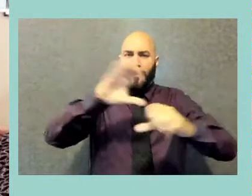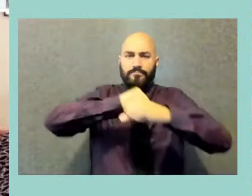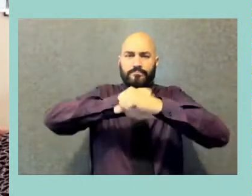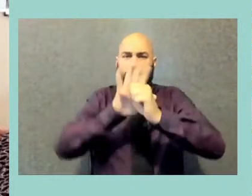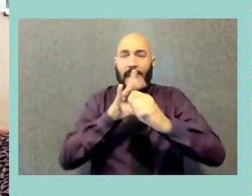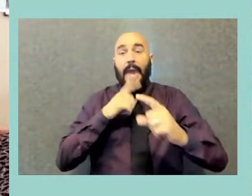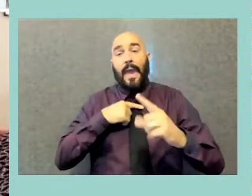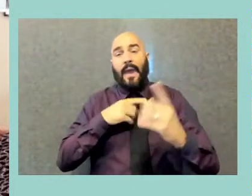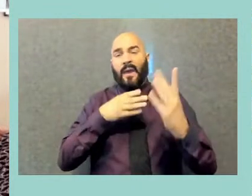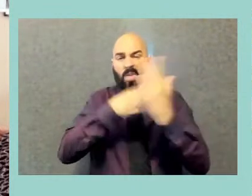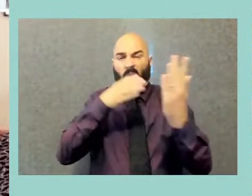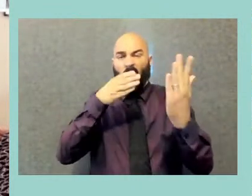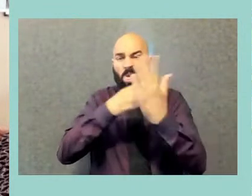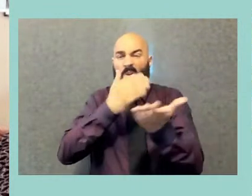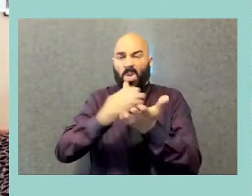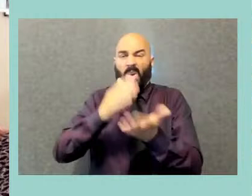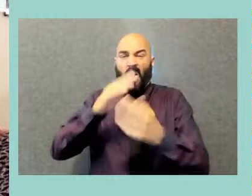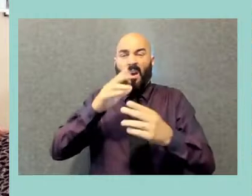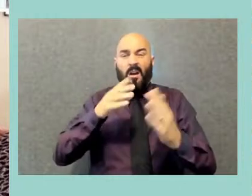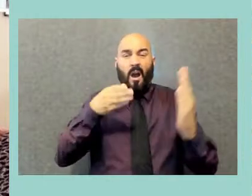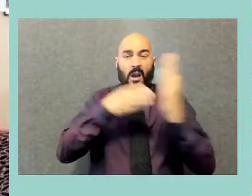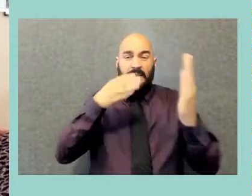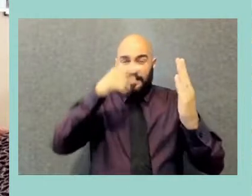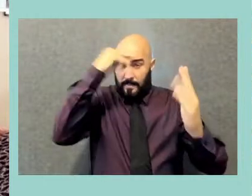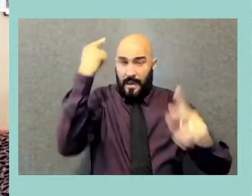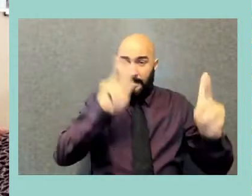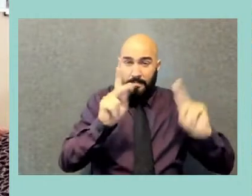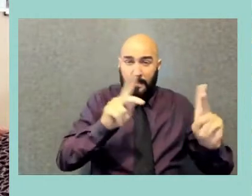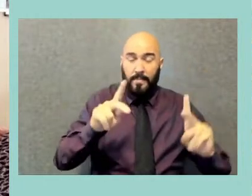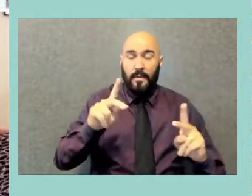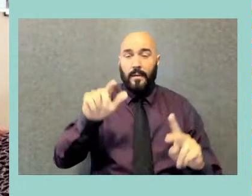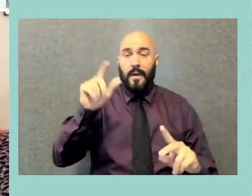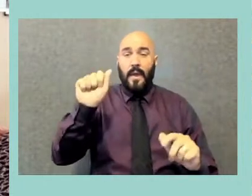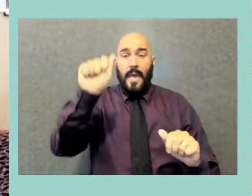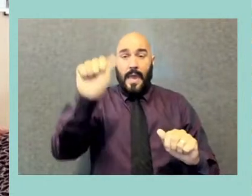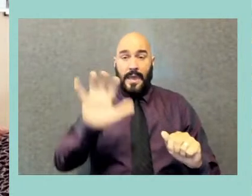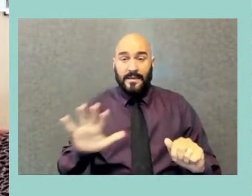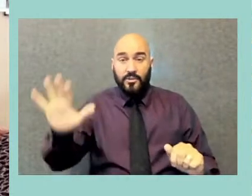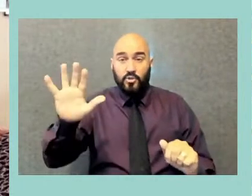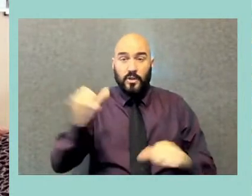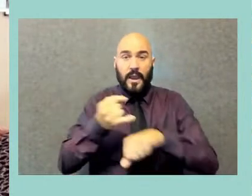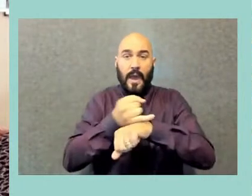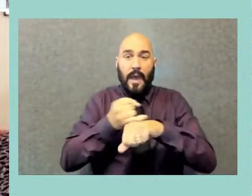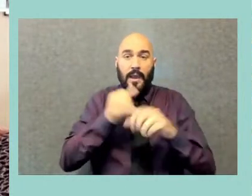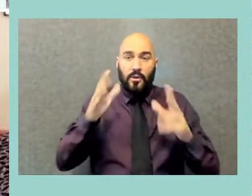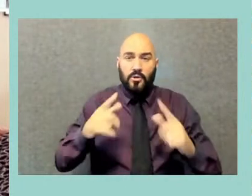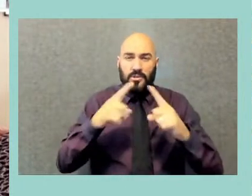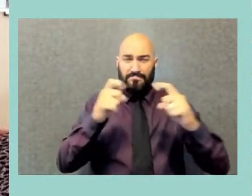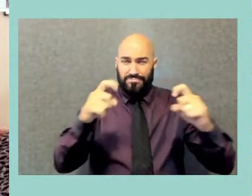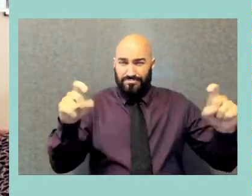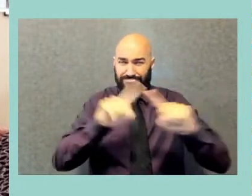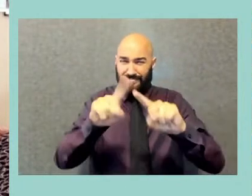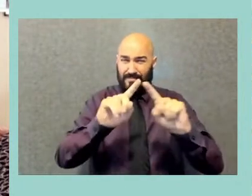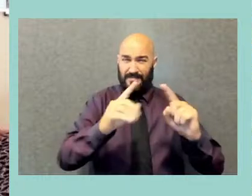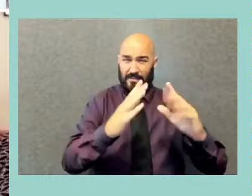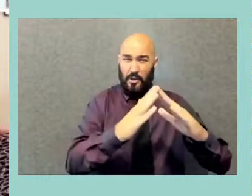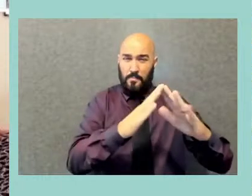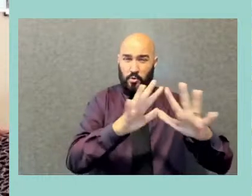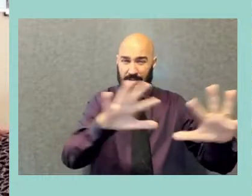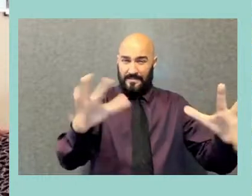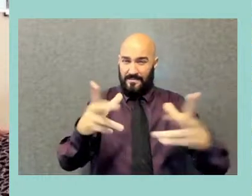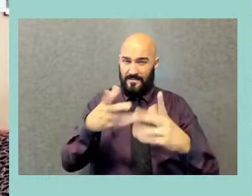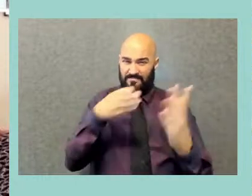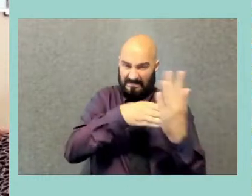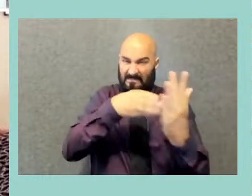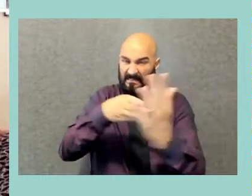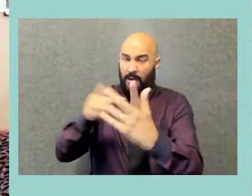Pacific Islander communities and other communities of color. We are here now together,